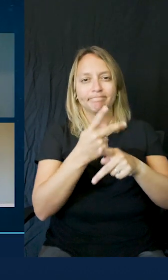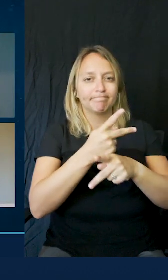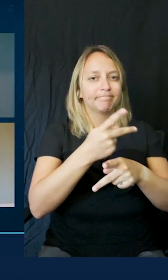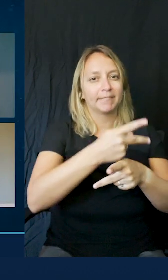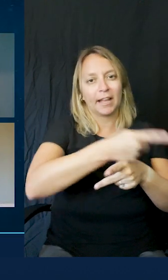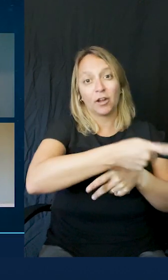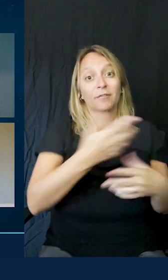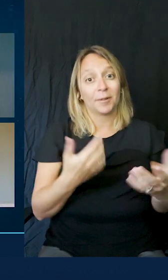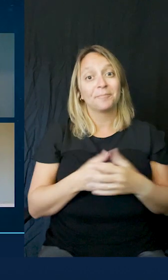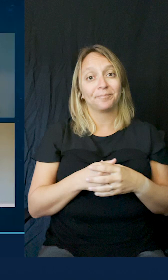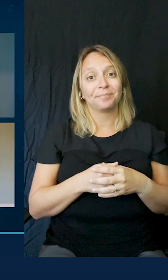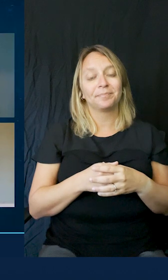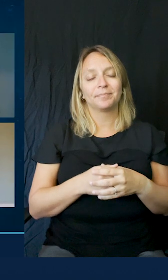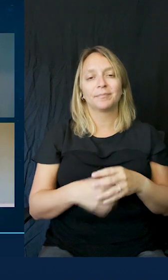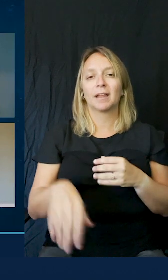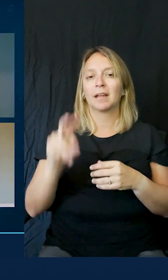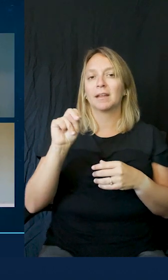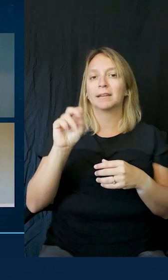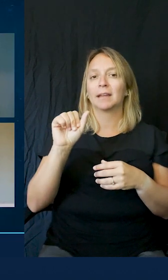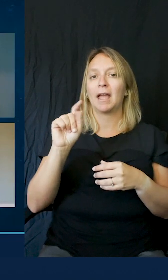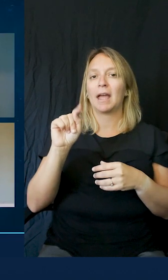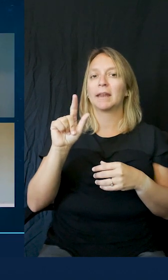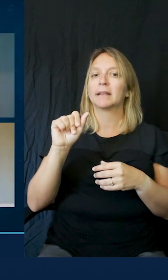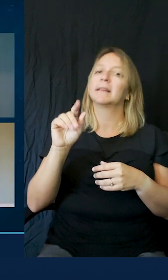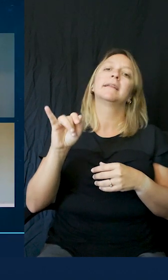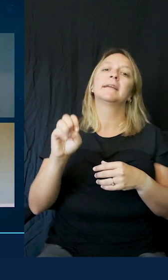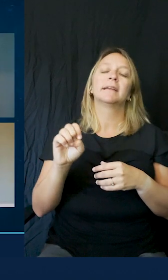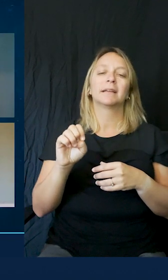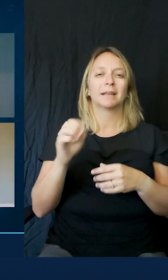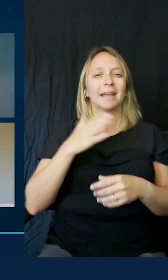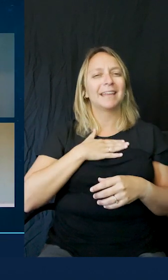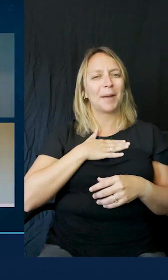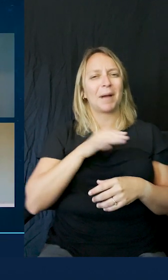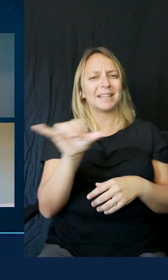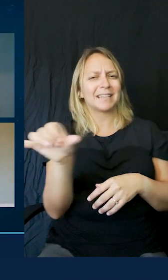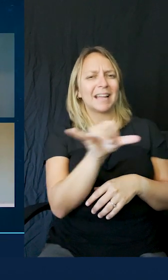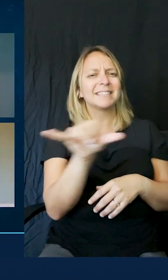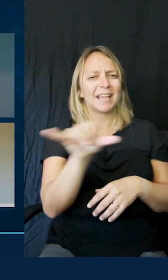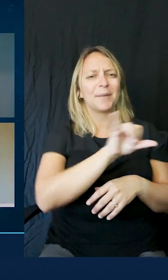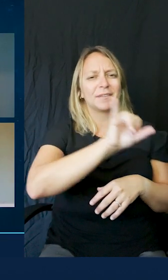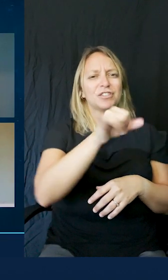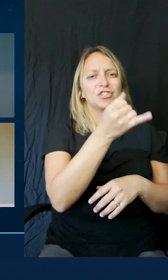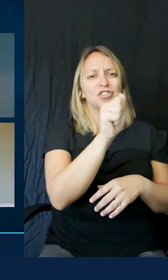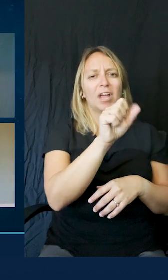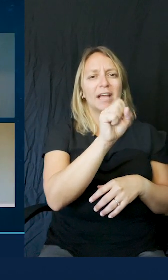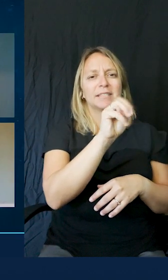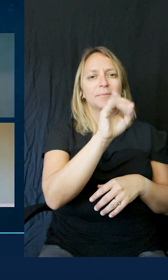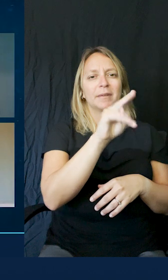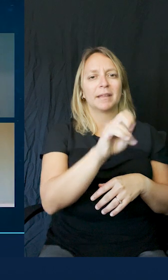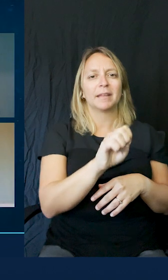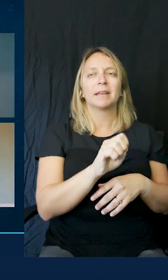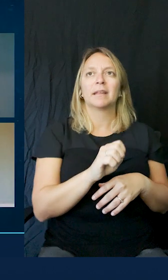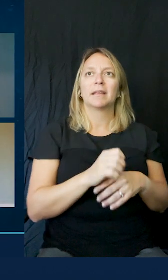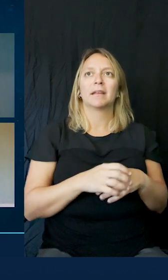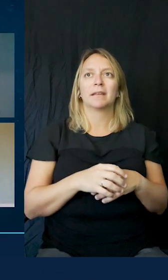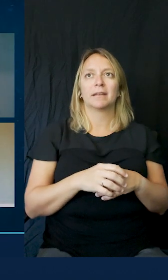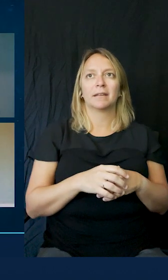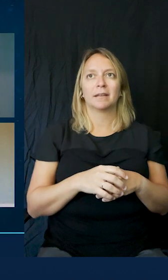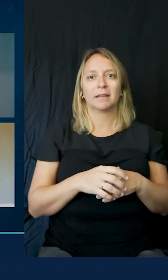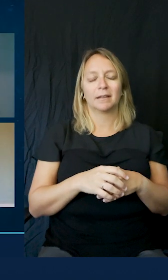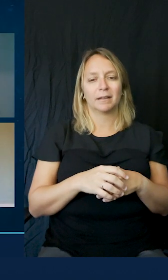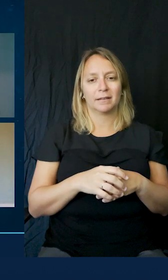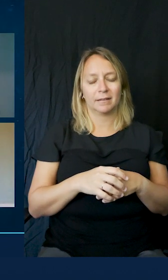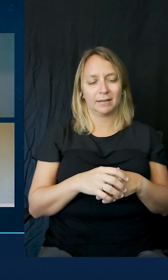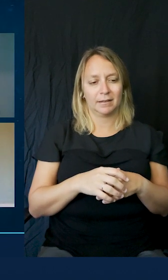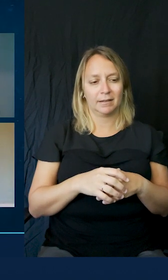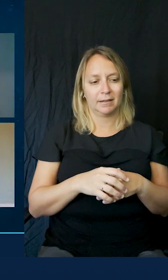Natalie? Yeah, mine's kind of along the lines of what Jasmine was saying. I would go cyclic with like being very hopeful, and then I'll get